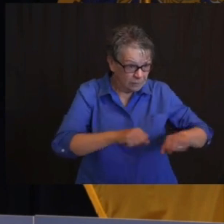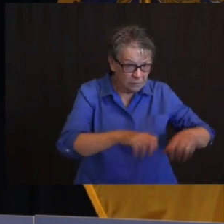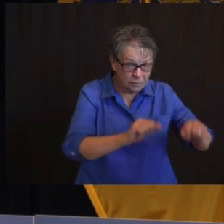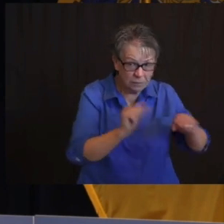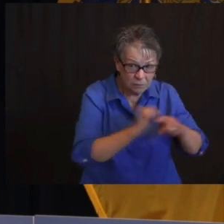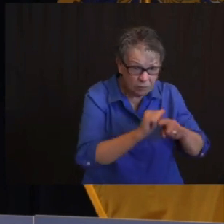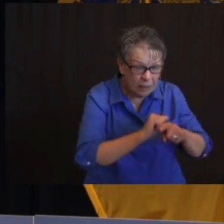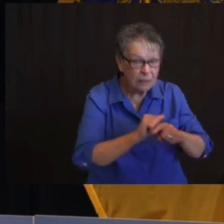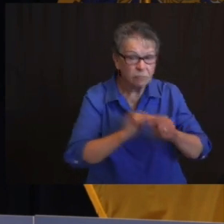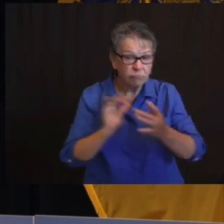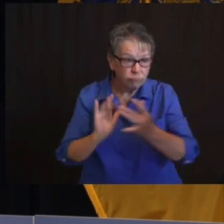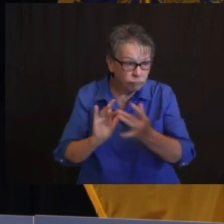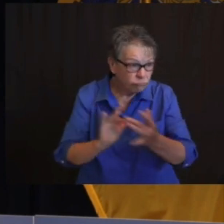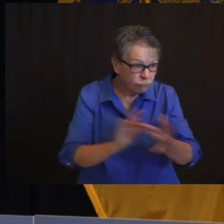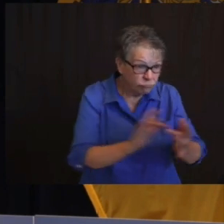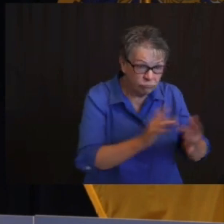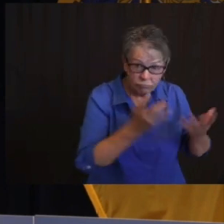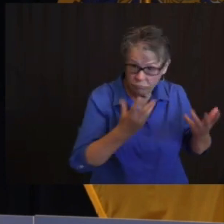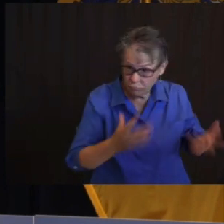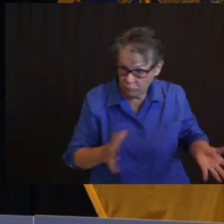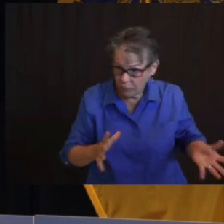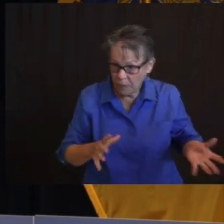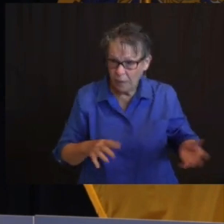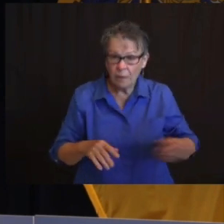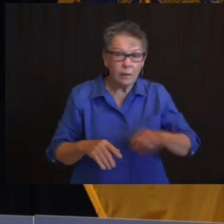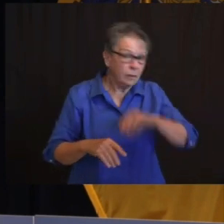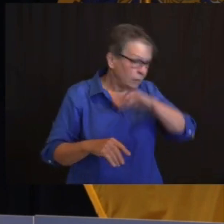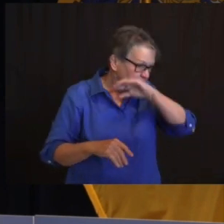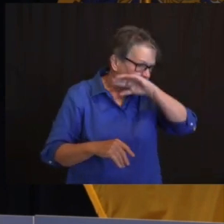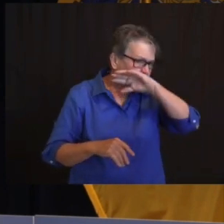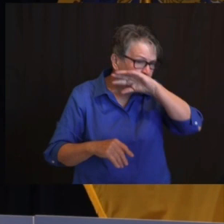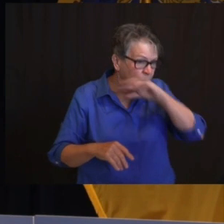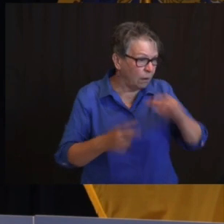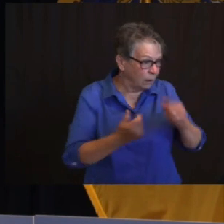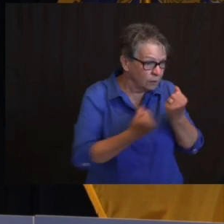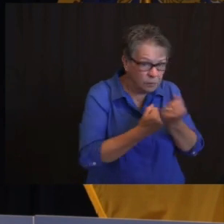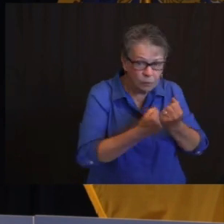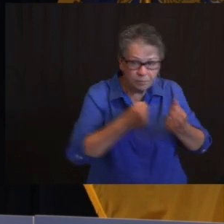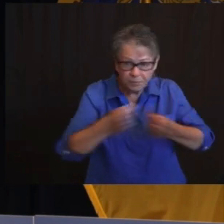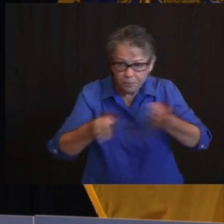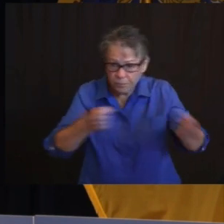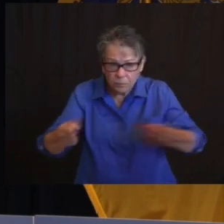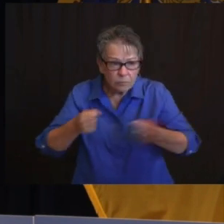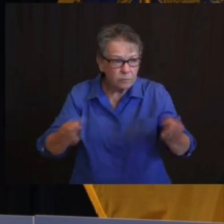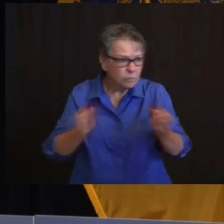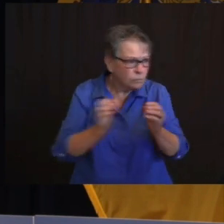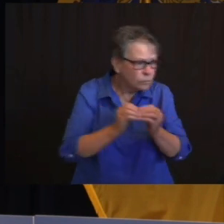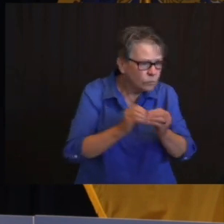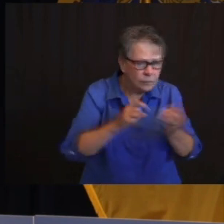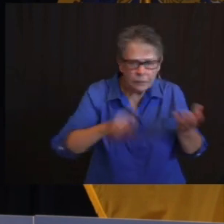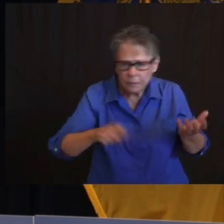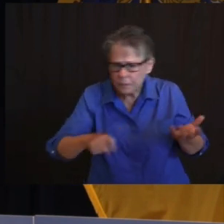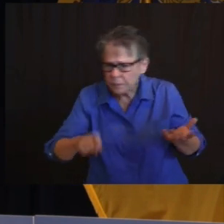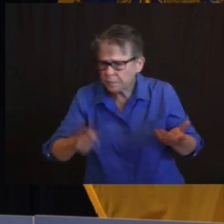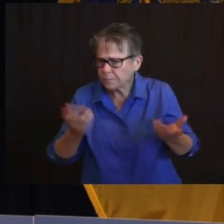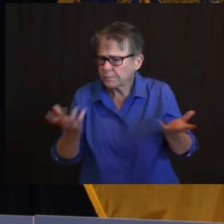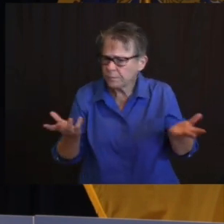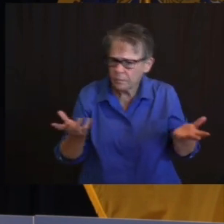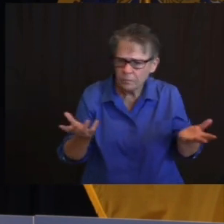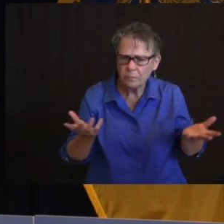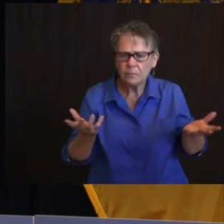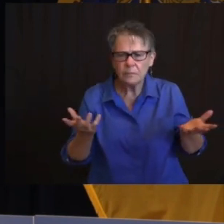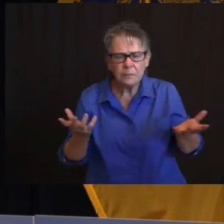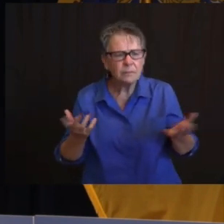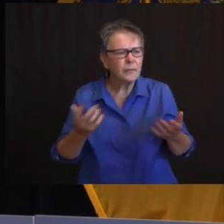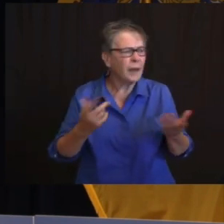what they need to quarantine safely, if they need to set up SMS systems to check in with them for the quarantine process, just to report